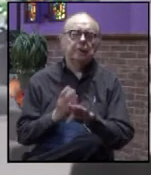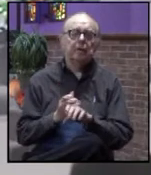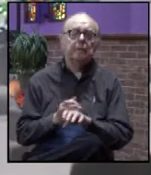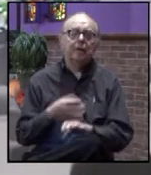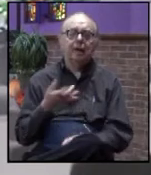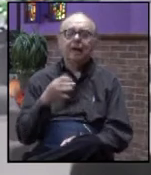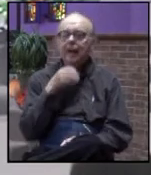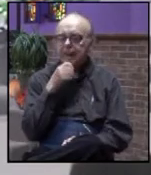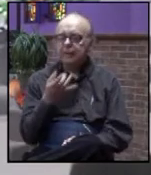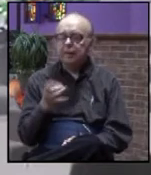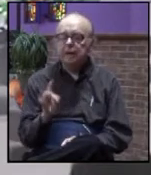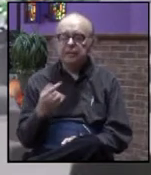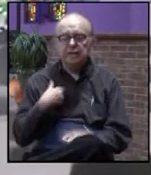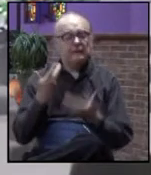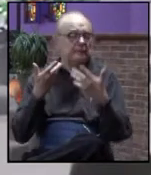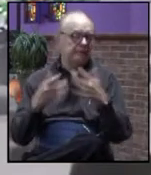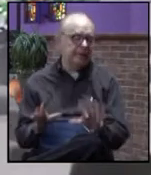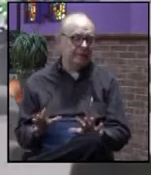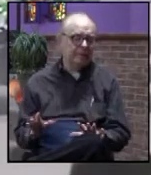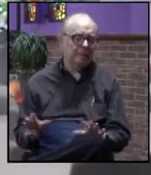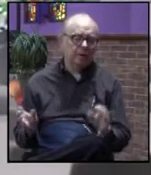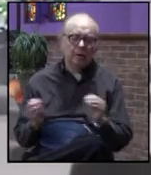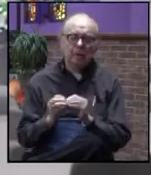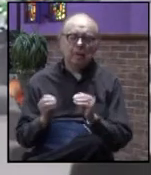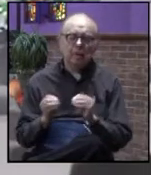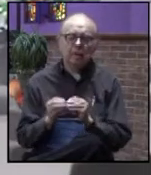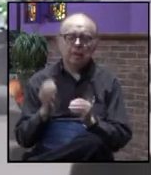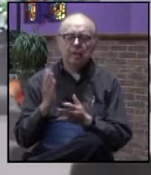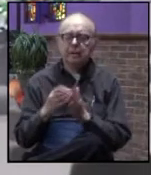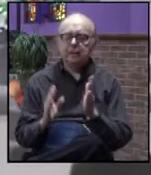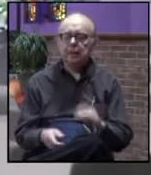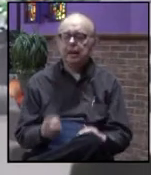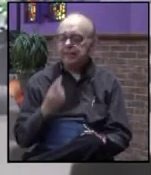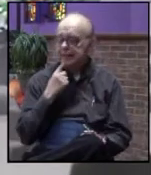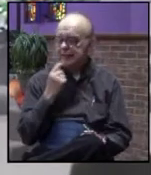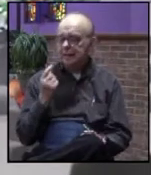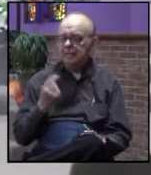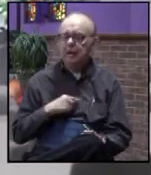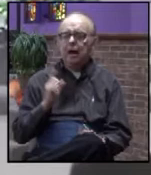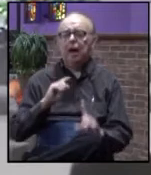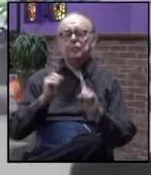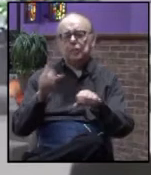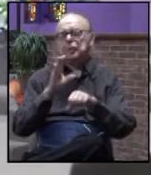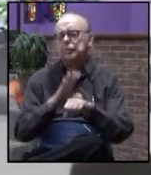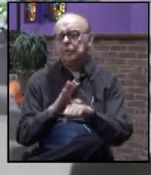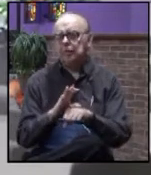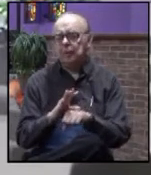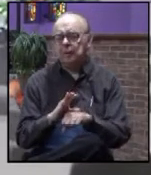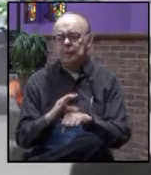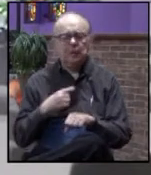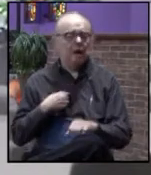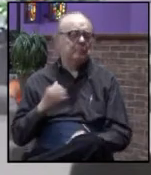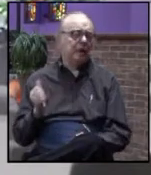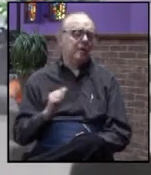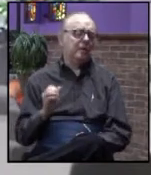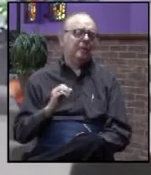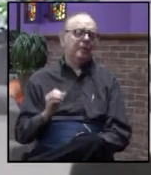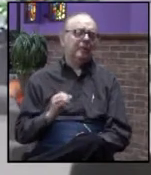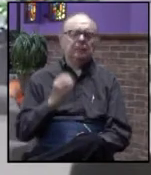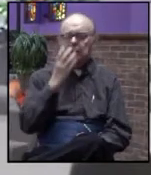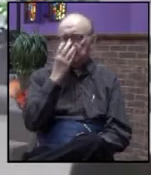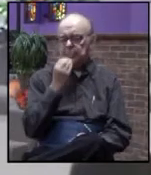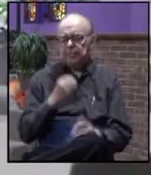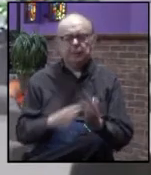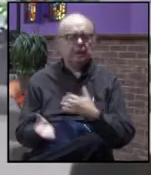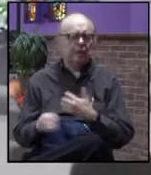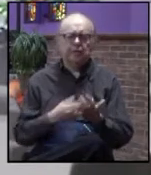done. There no longer will somebody tell me that I got to go to church. I'm on my own, and I'll sleep in, and I'll do